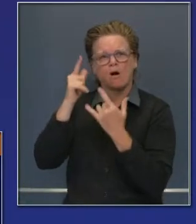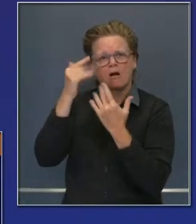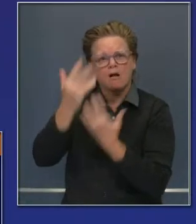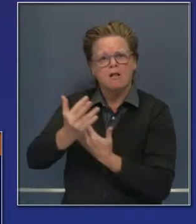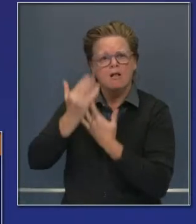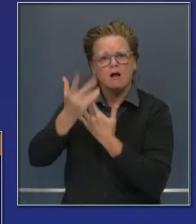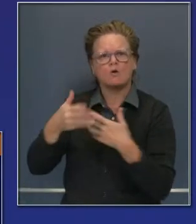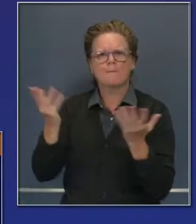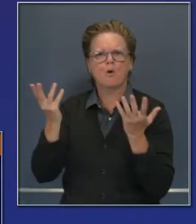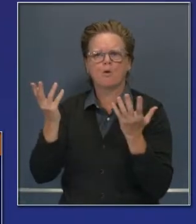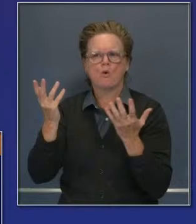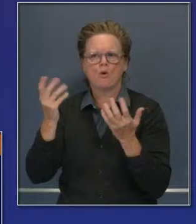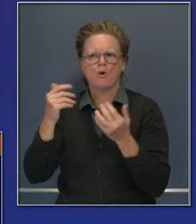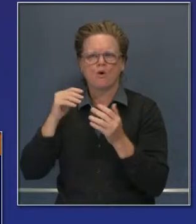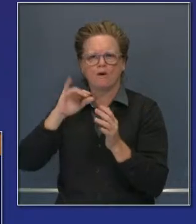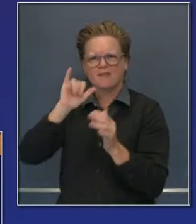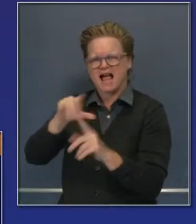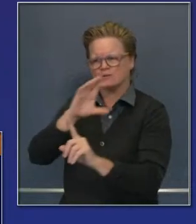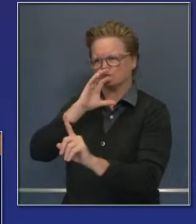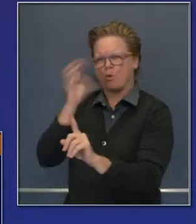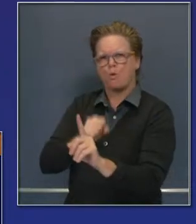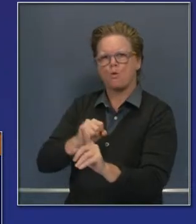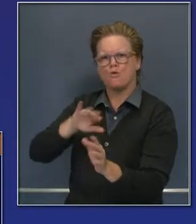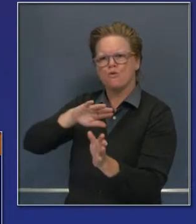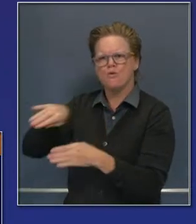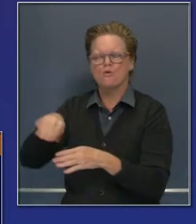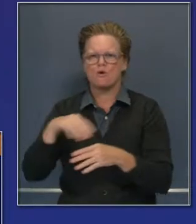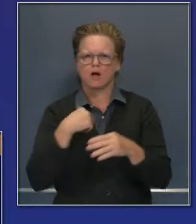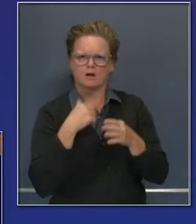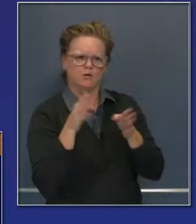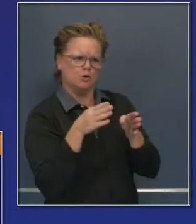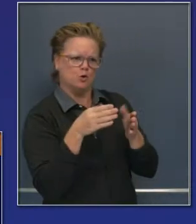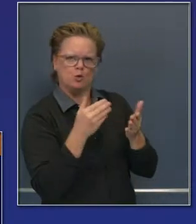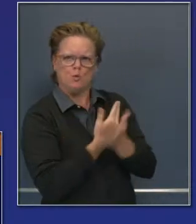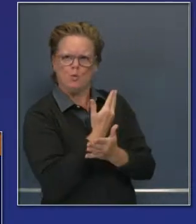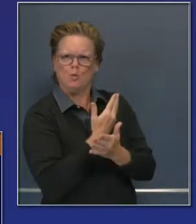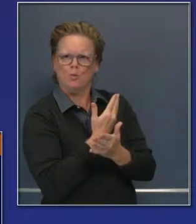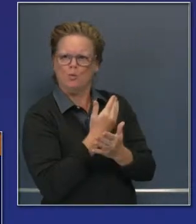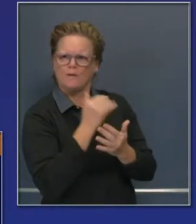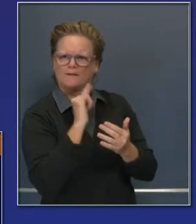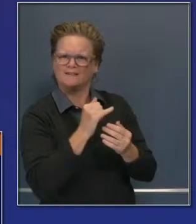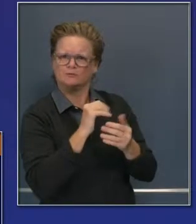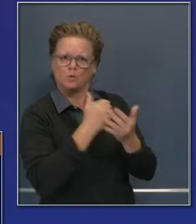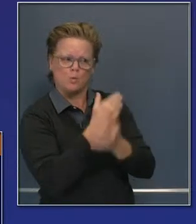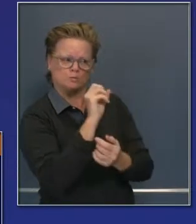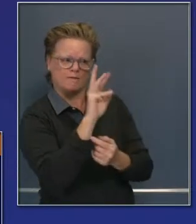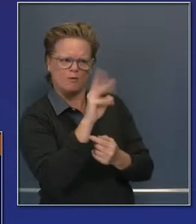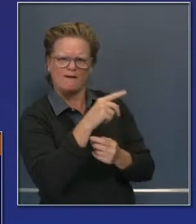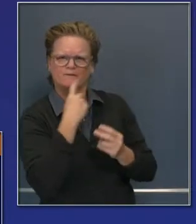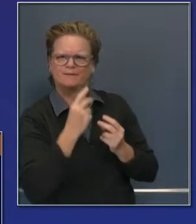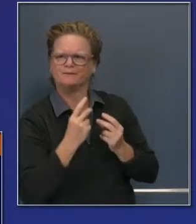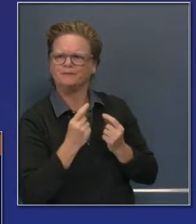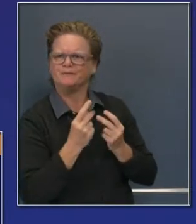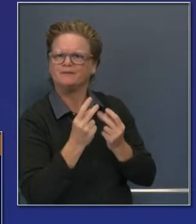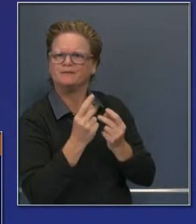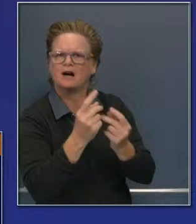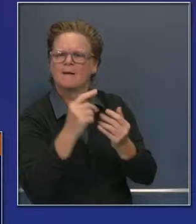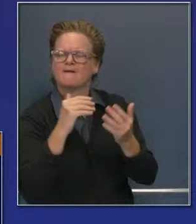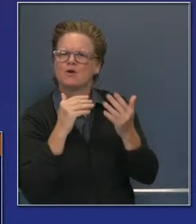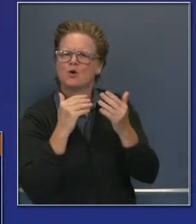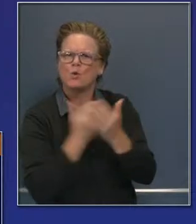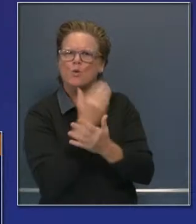and Yolanda will talk in a moment, that this reset will make not only this